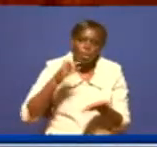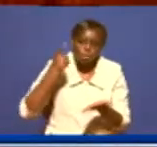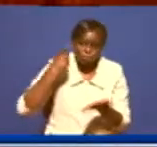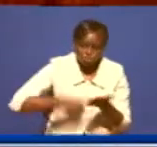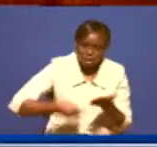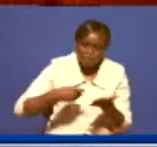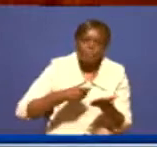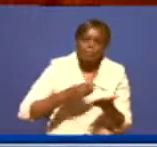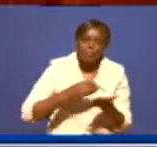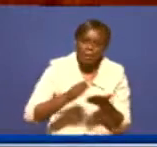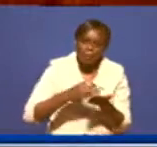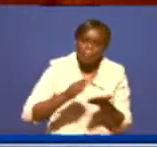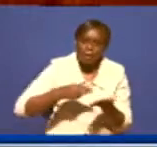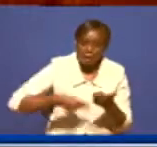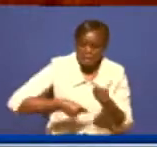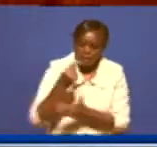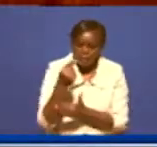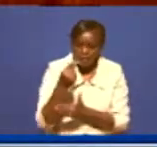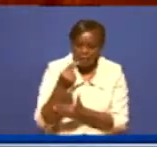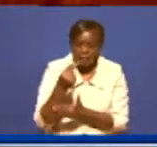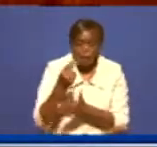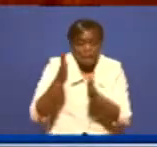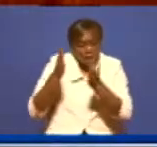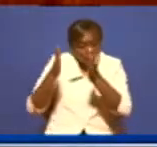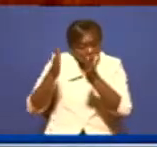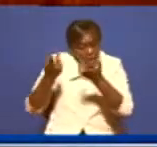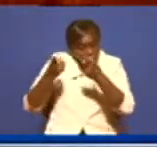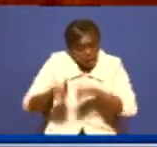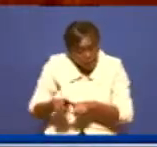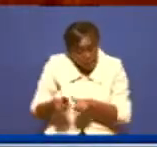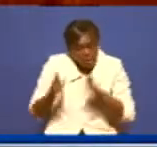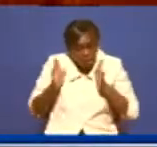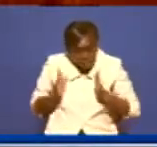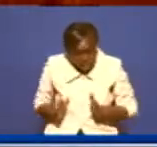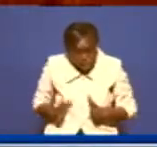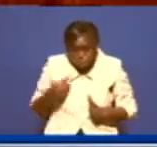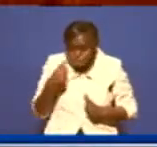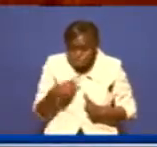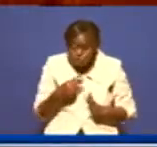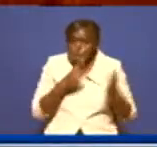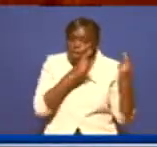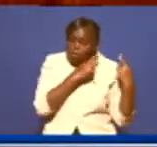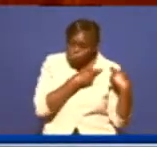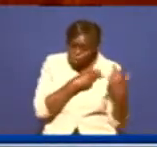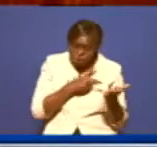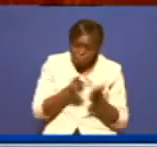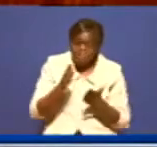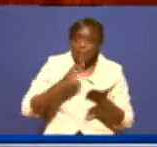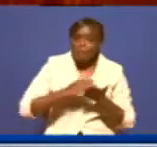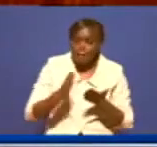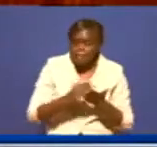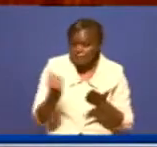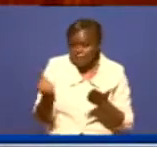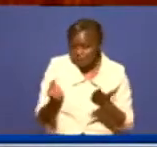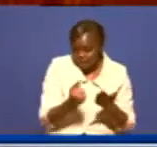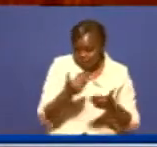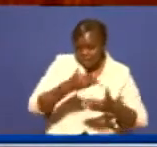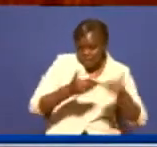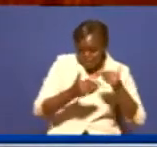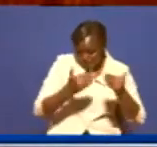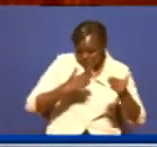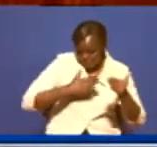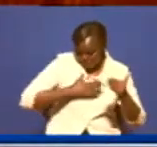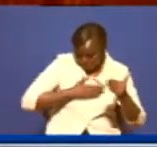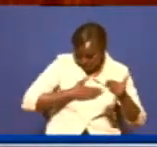rent. If you are the tenant and are looking to come and stay in my building, you should come to my building, we agree